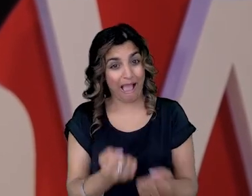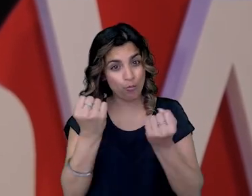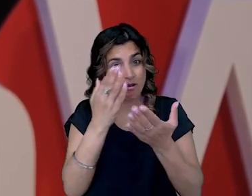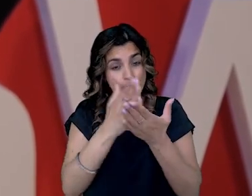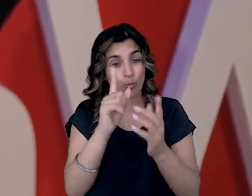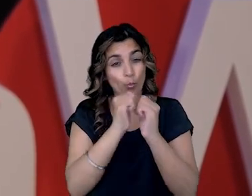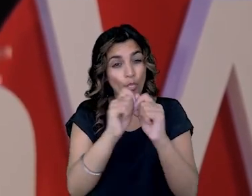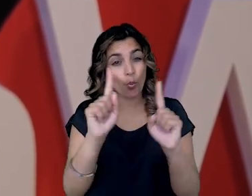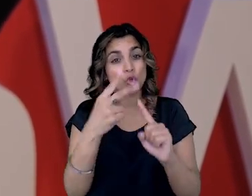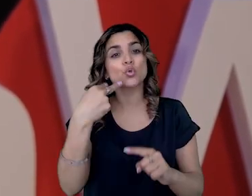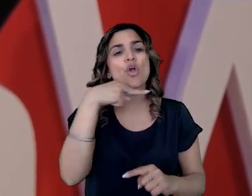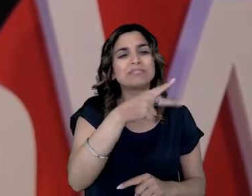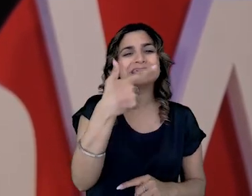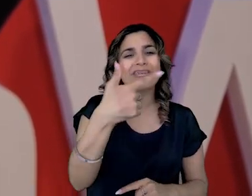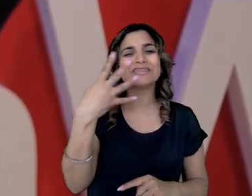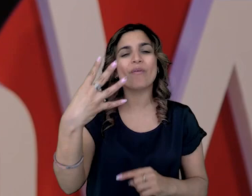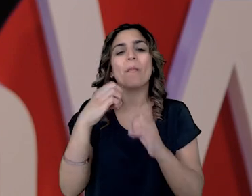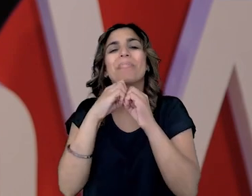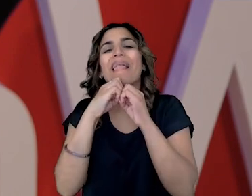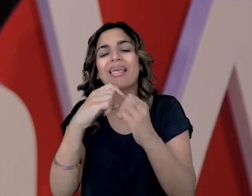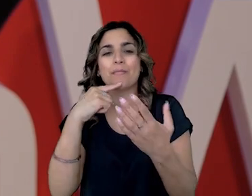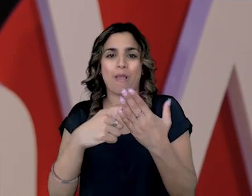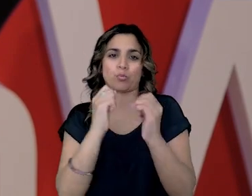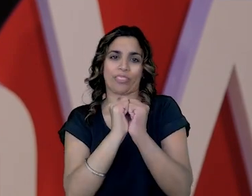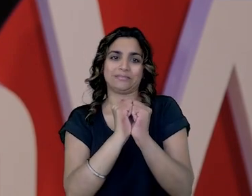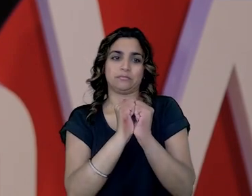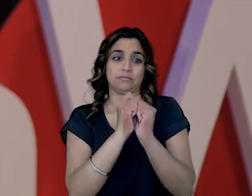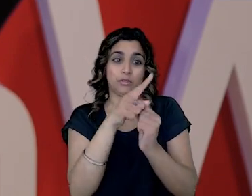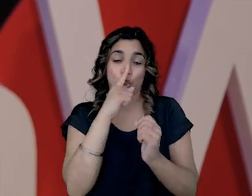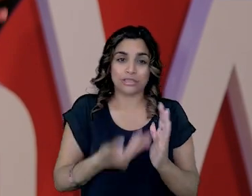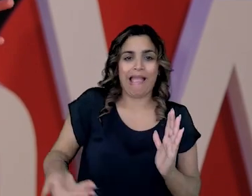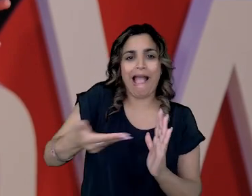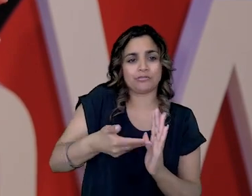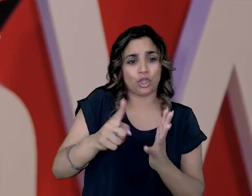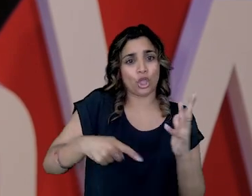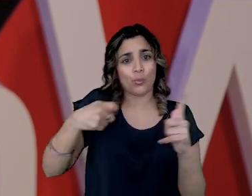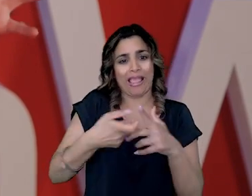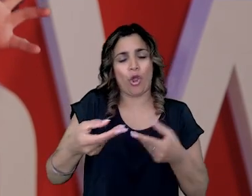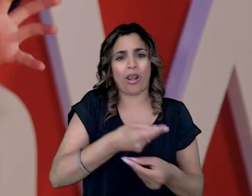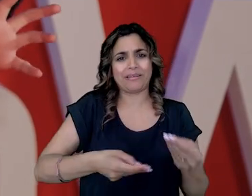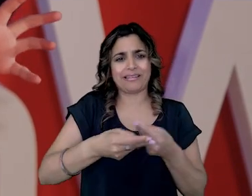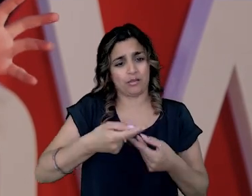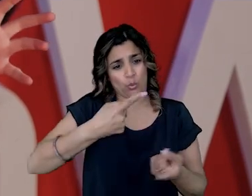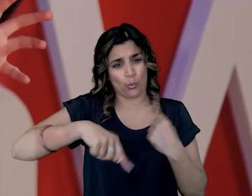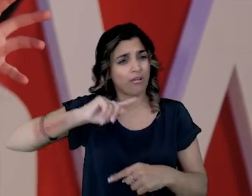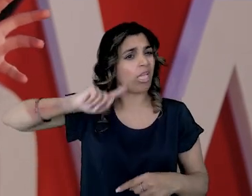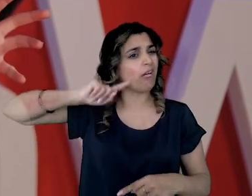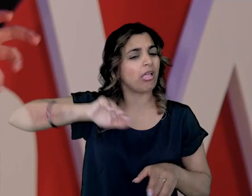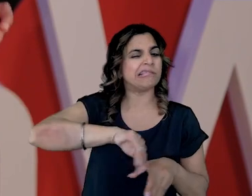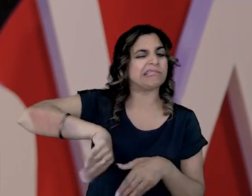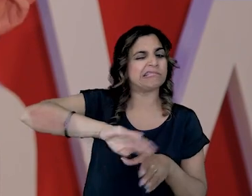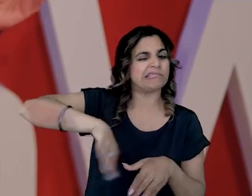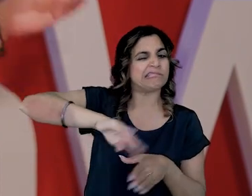274 billion pounds to the uk economy so the fact that we aren't including disabled